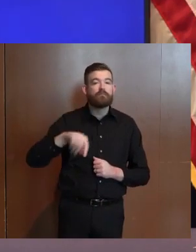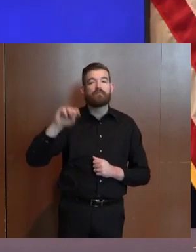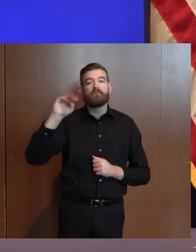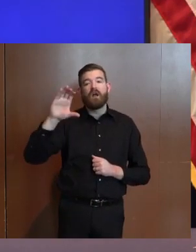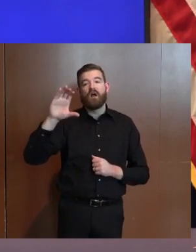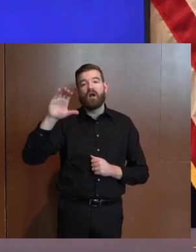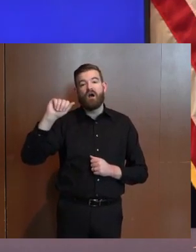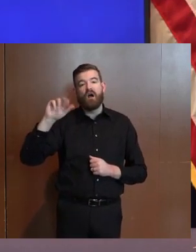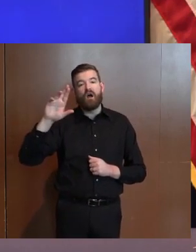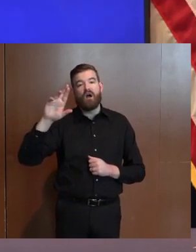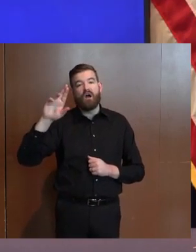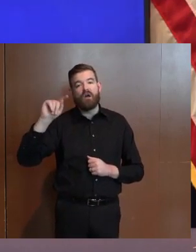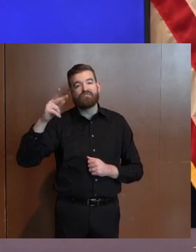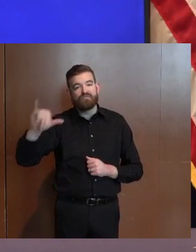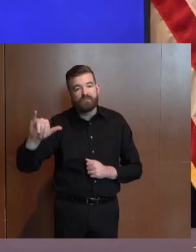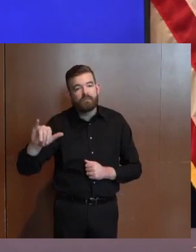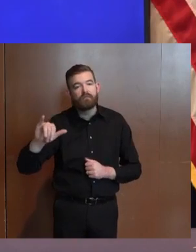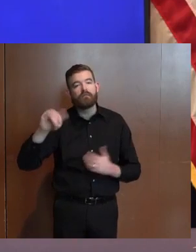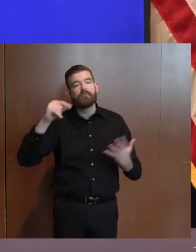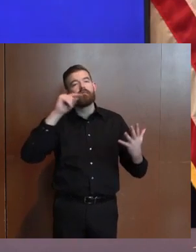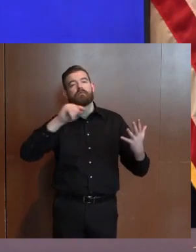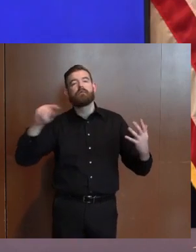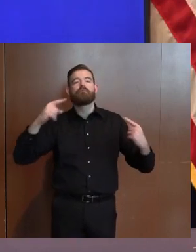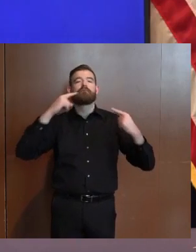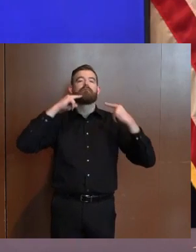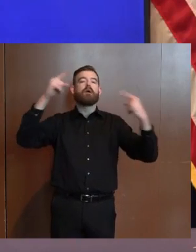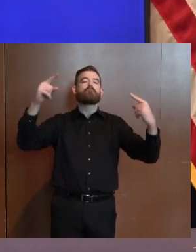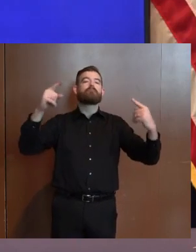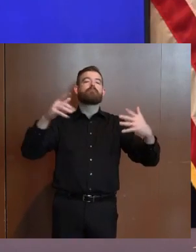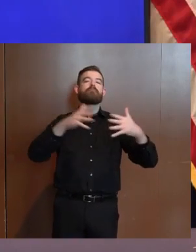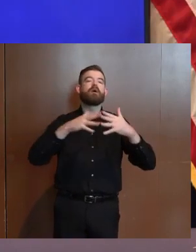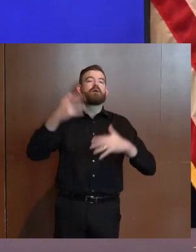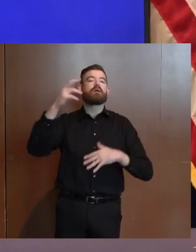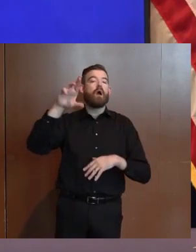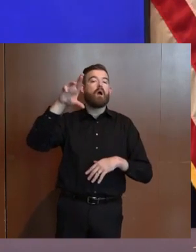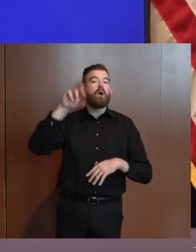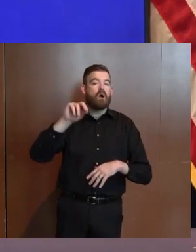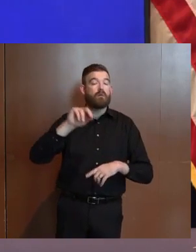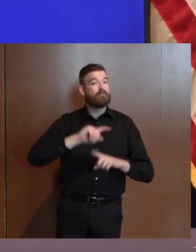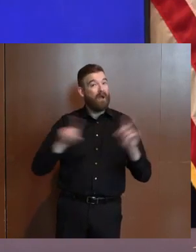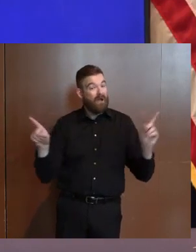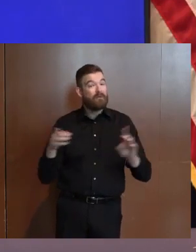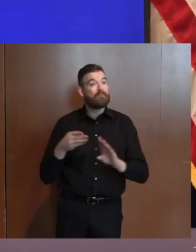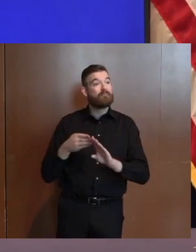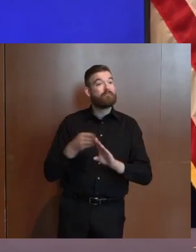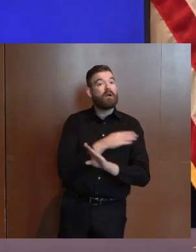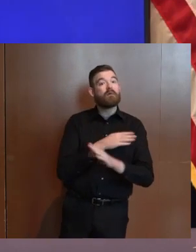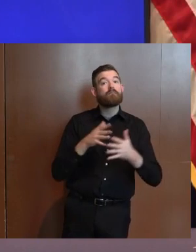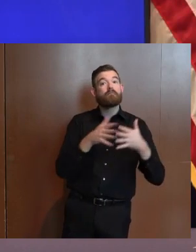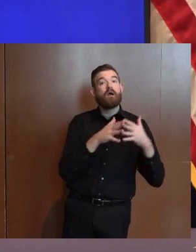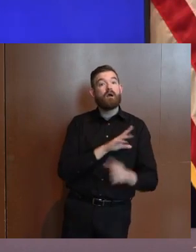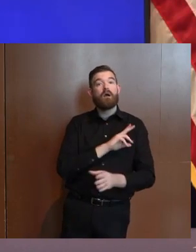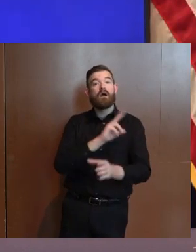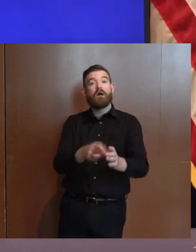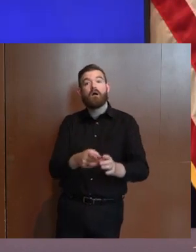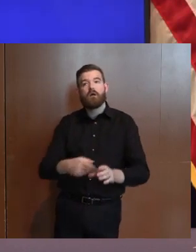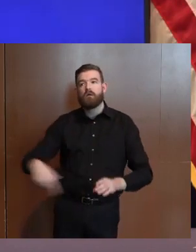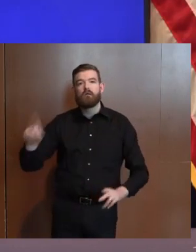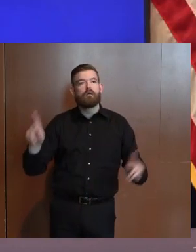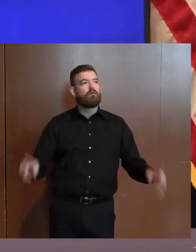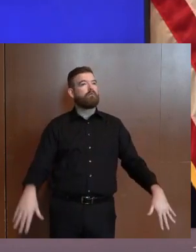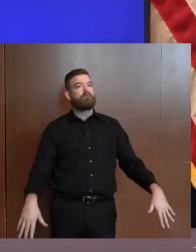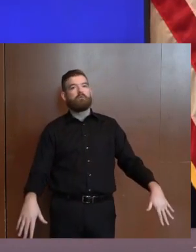is long of American heroes as well. But for that period, when no one knew what was around that next corner, the